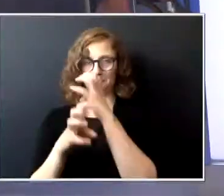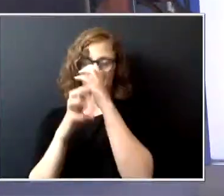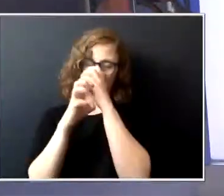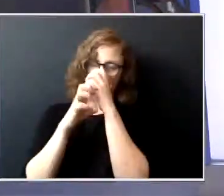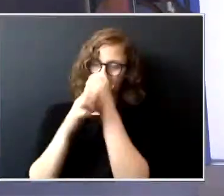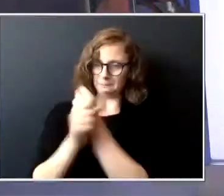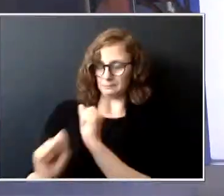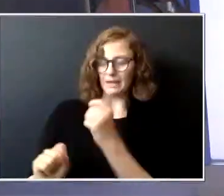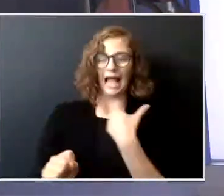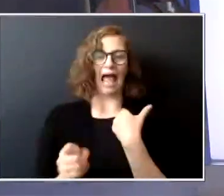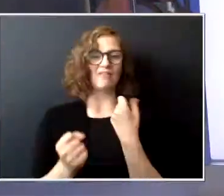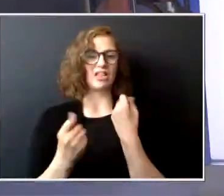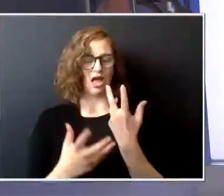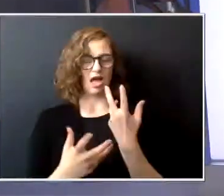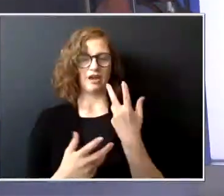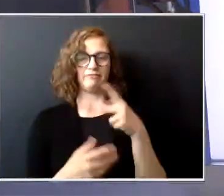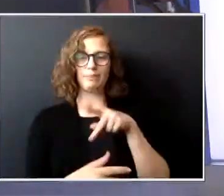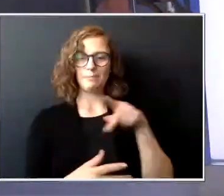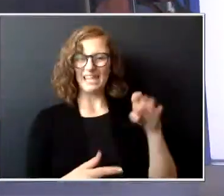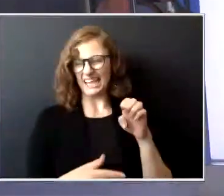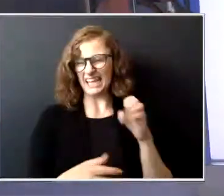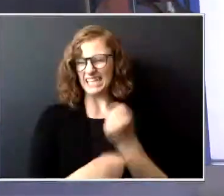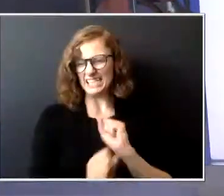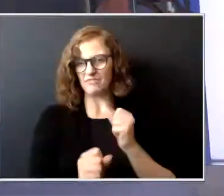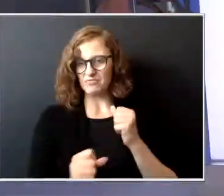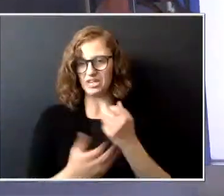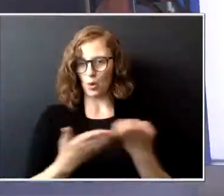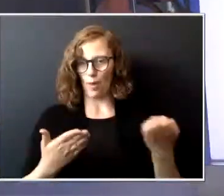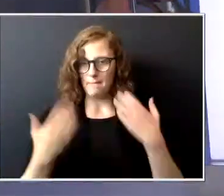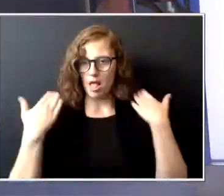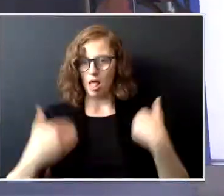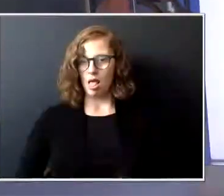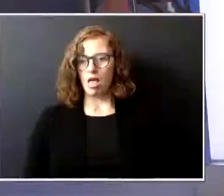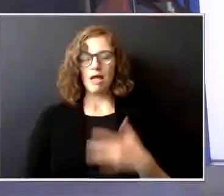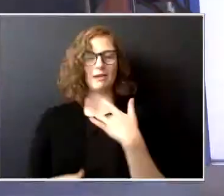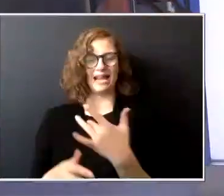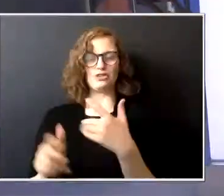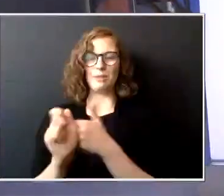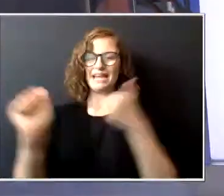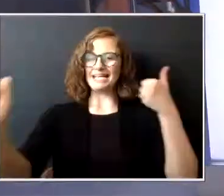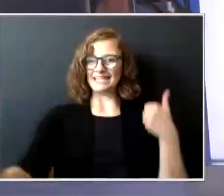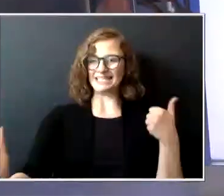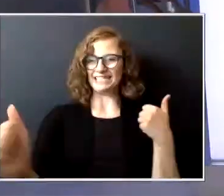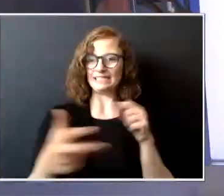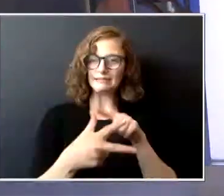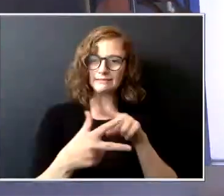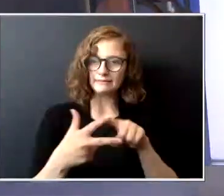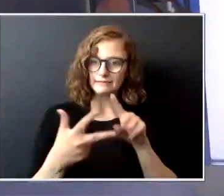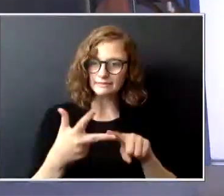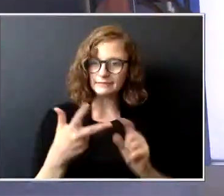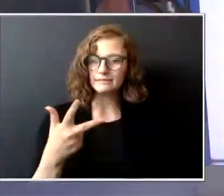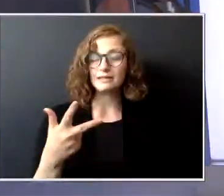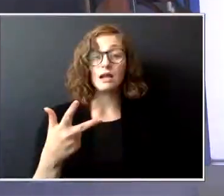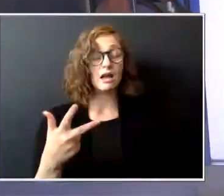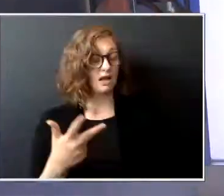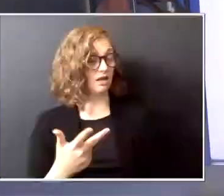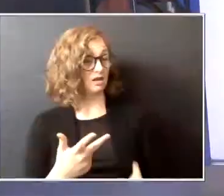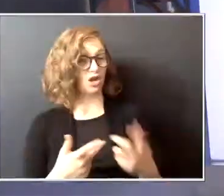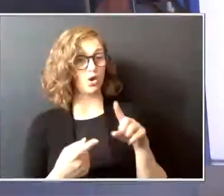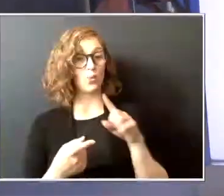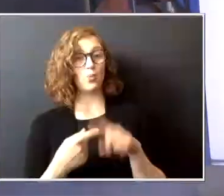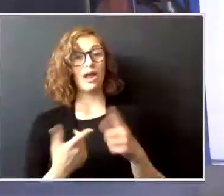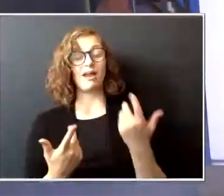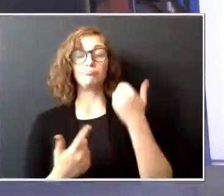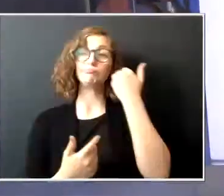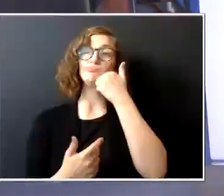at a distance. All three of those things are negated when you're working with a firework. I don't think there are a lot of manufacturing standards for